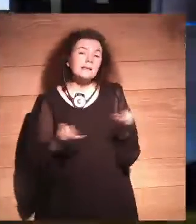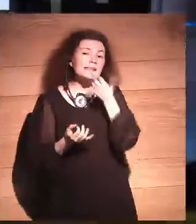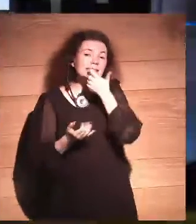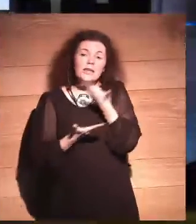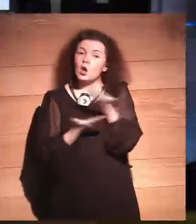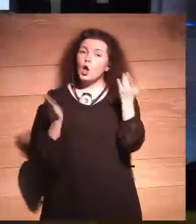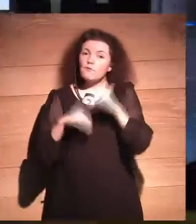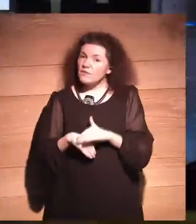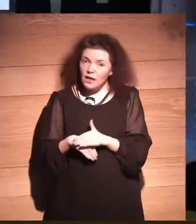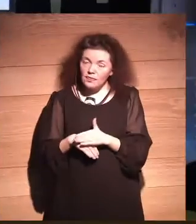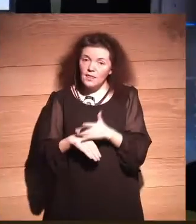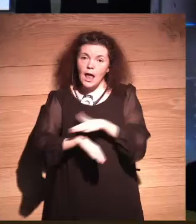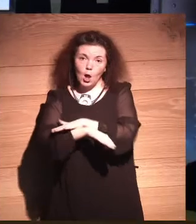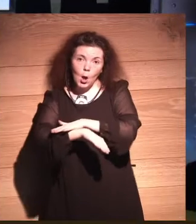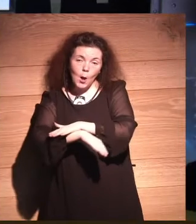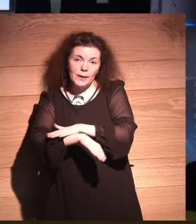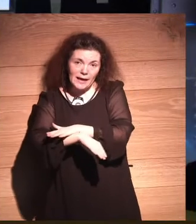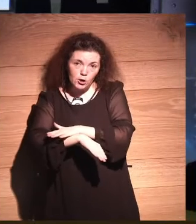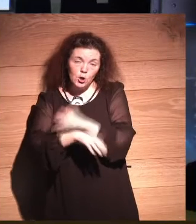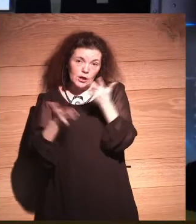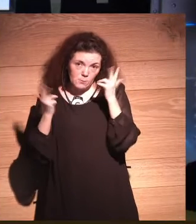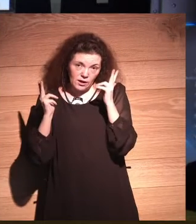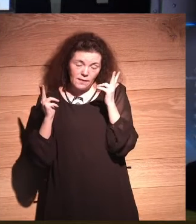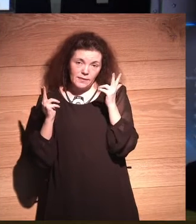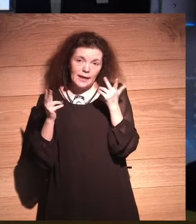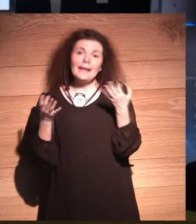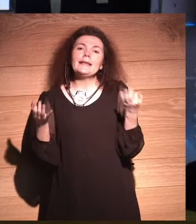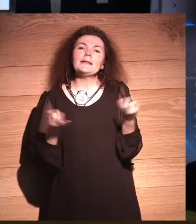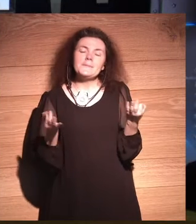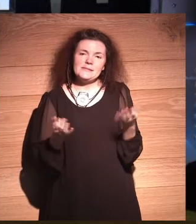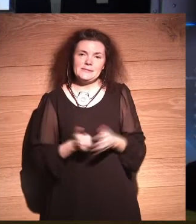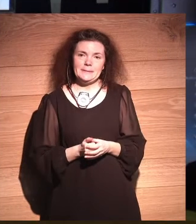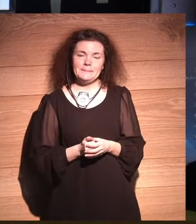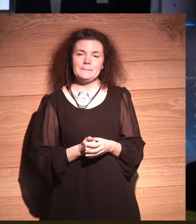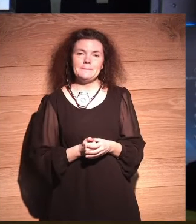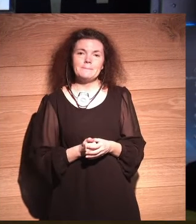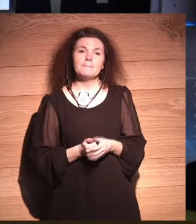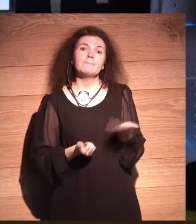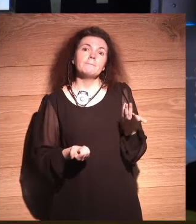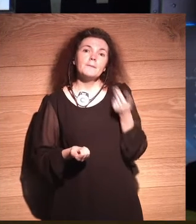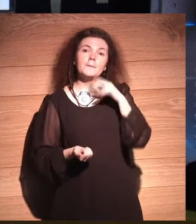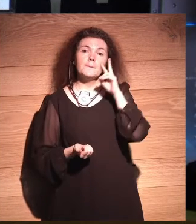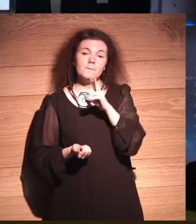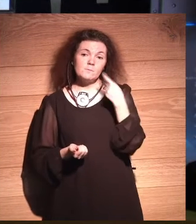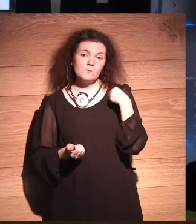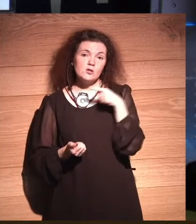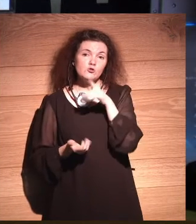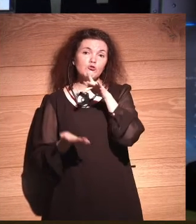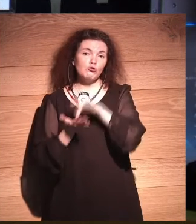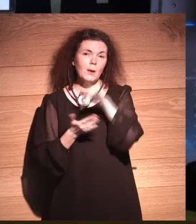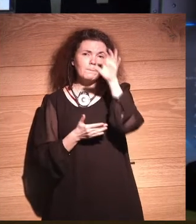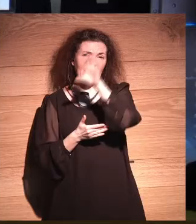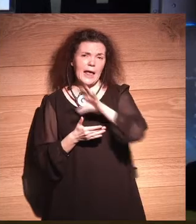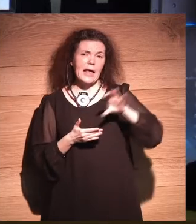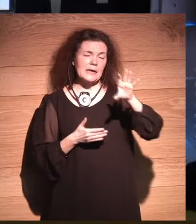falls into the gap, what emerges in their place, is actually in many places the rise of significant demagogues,